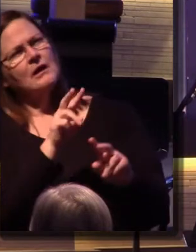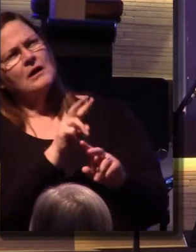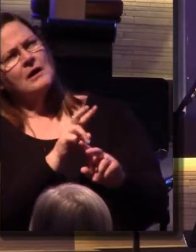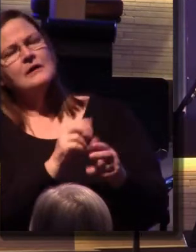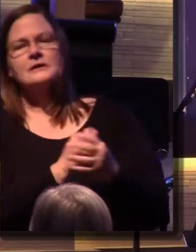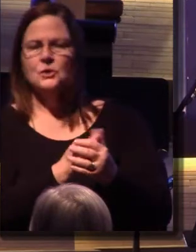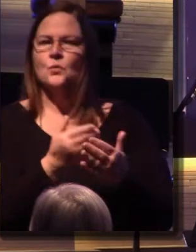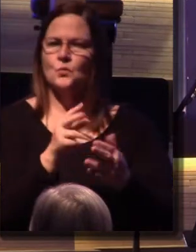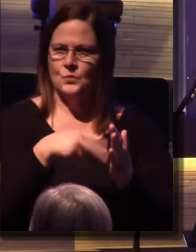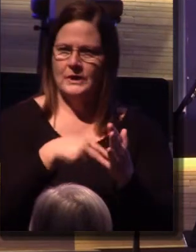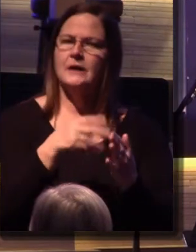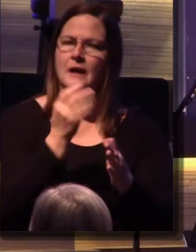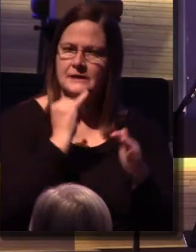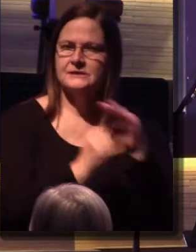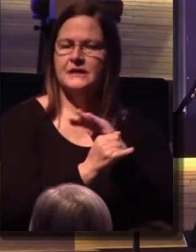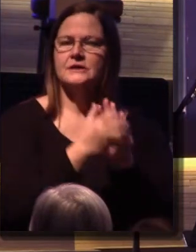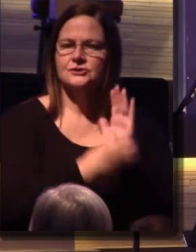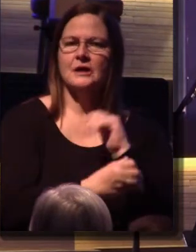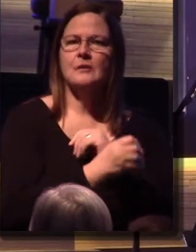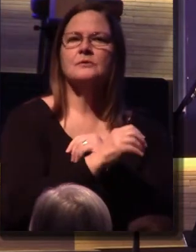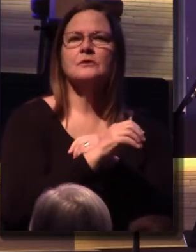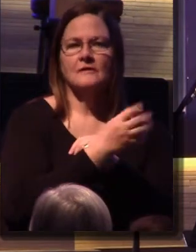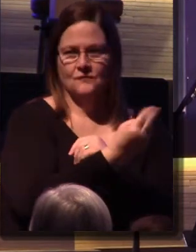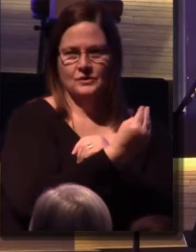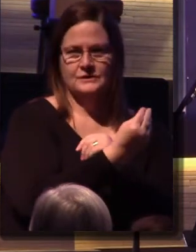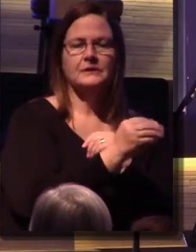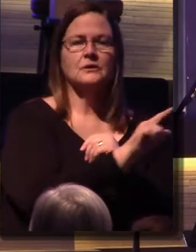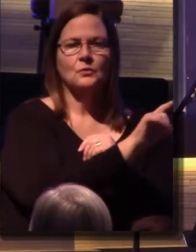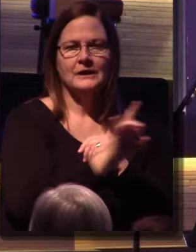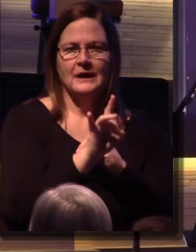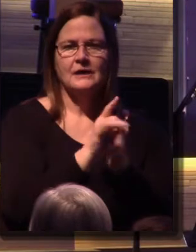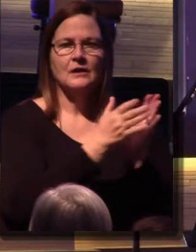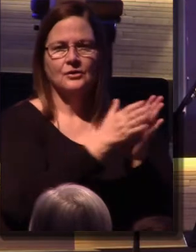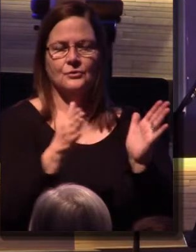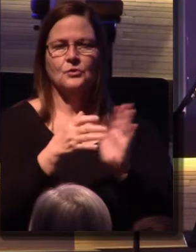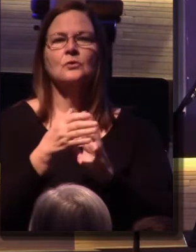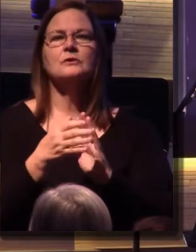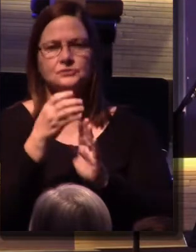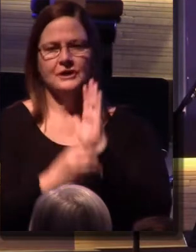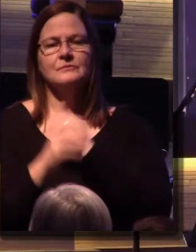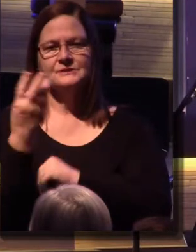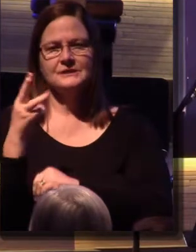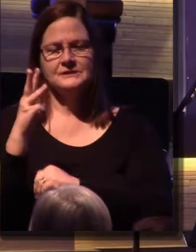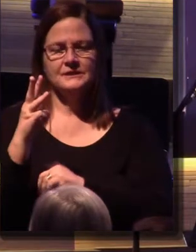Shabbat, to go ahead and read Isaiah chapter 14, verse 28 through Isaiah 16,